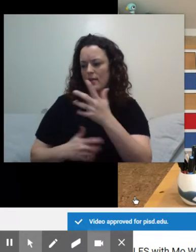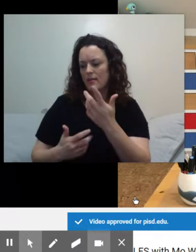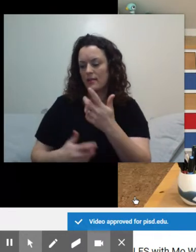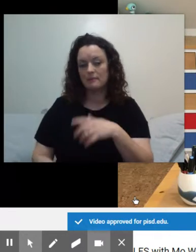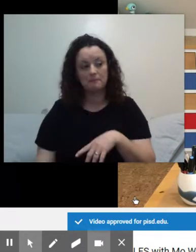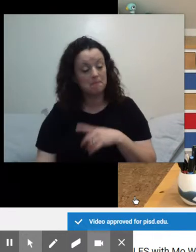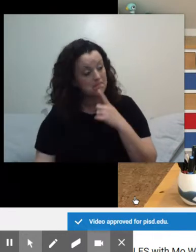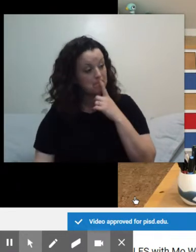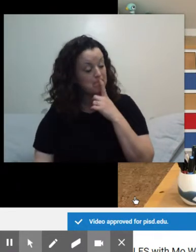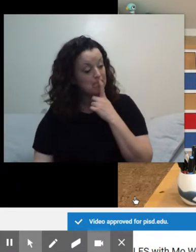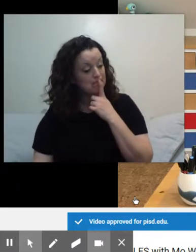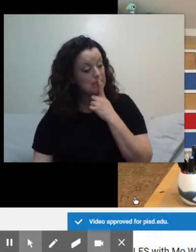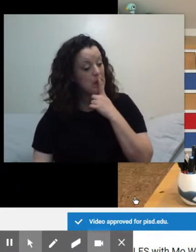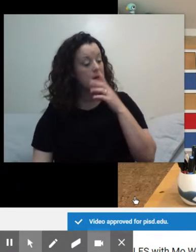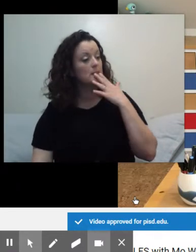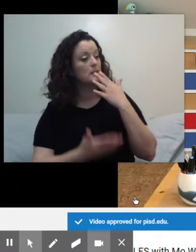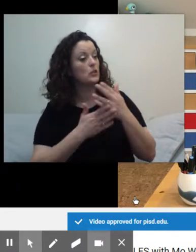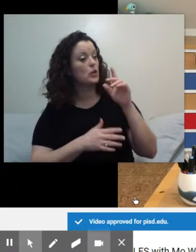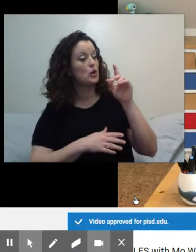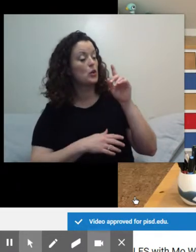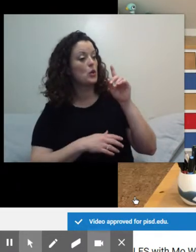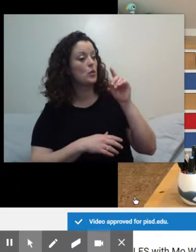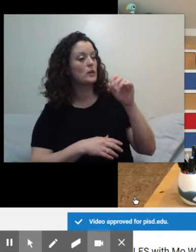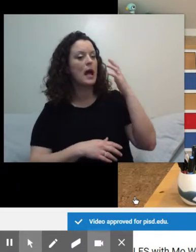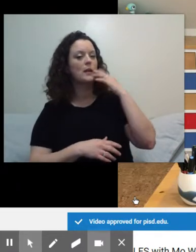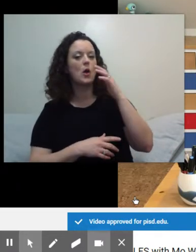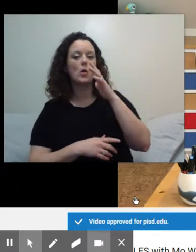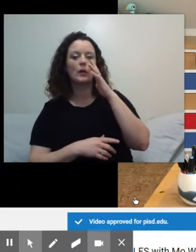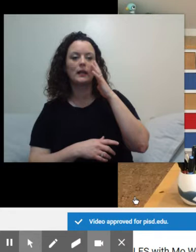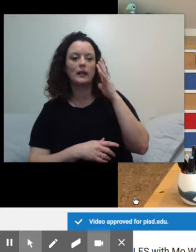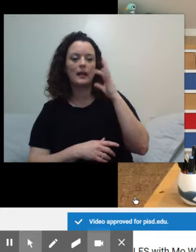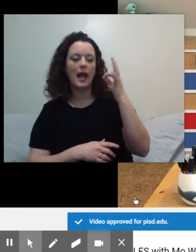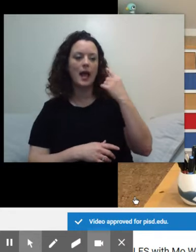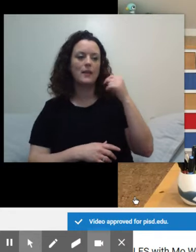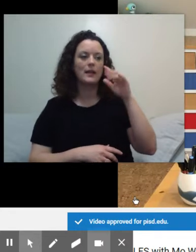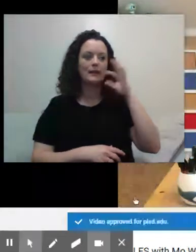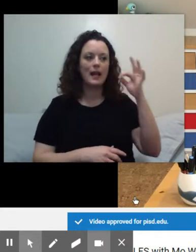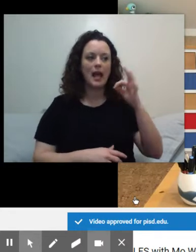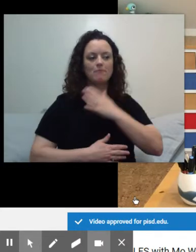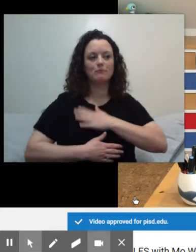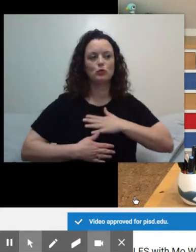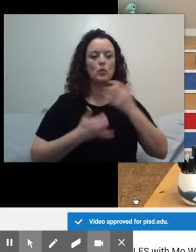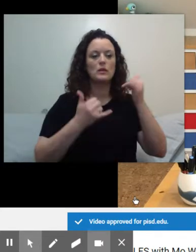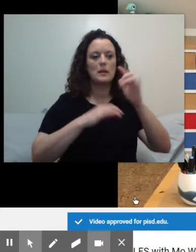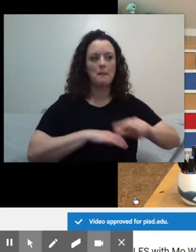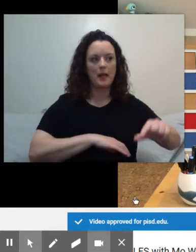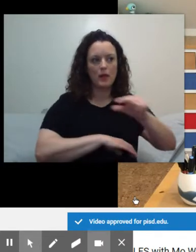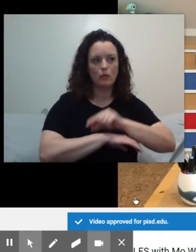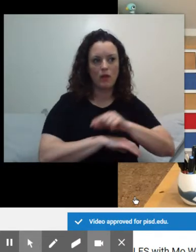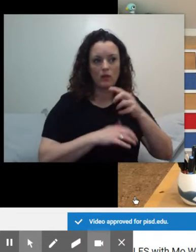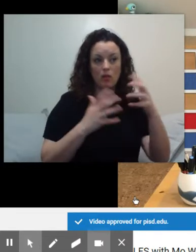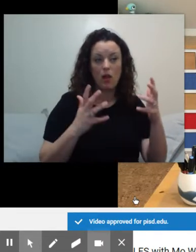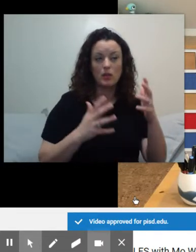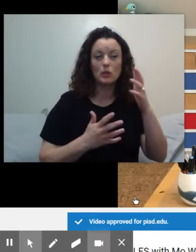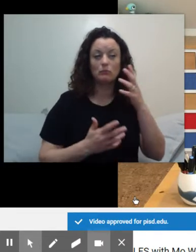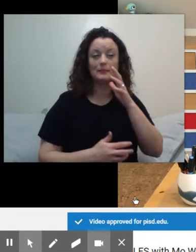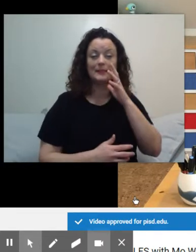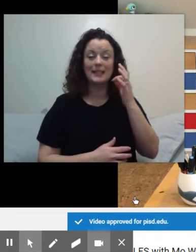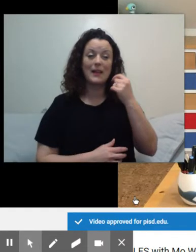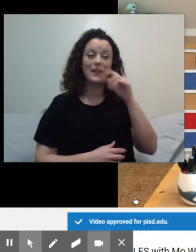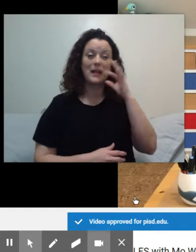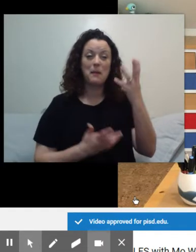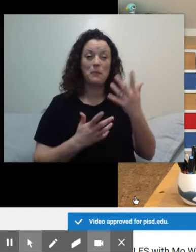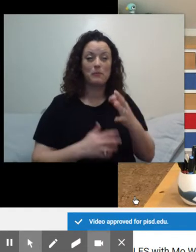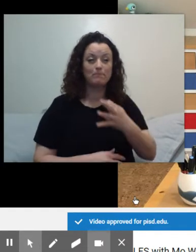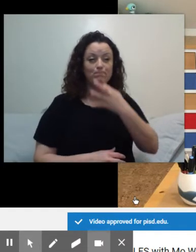good question. I know that Cat the cat likes to play in the playground a lot, so Cat the cat is probably an expert in terms of the playground.